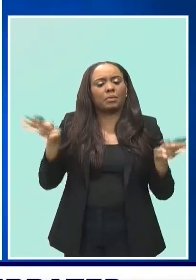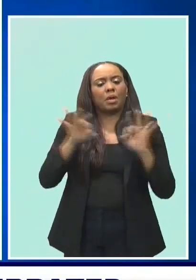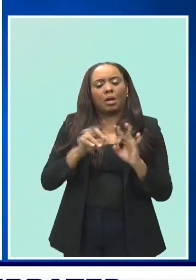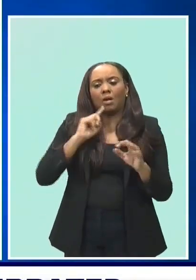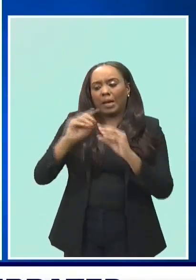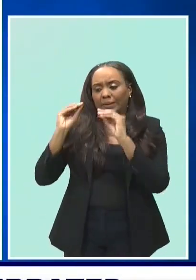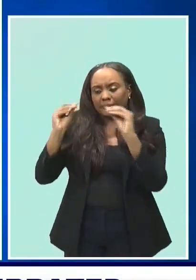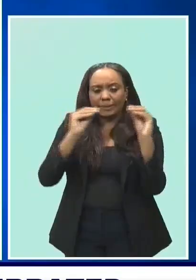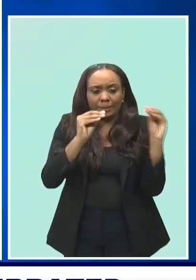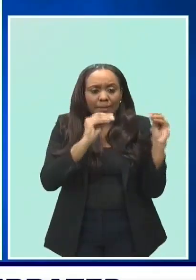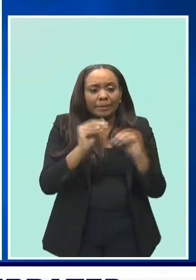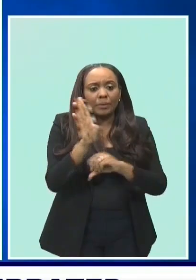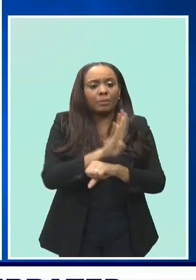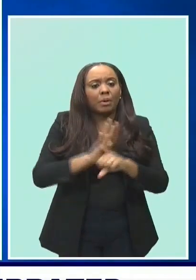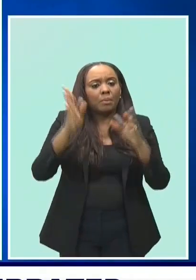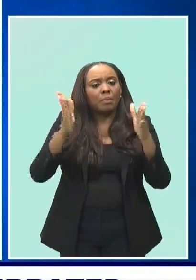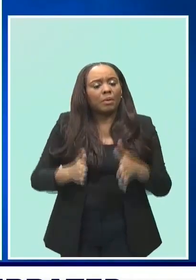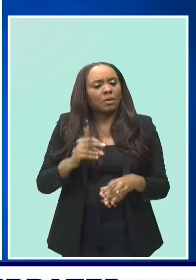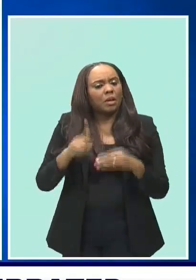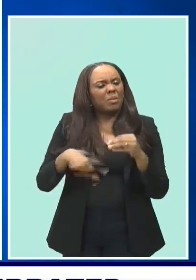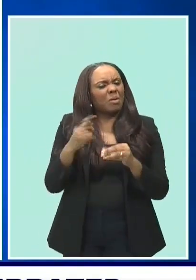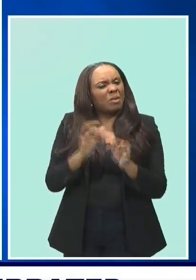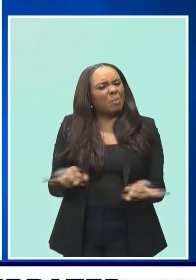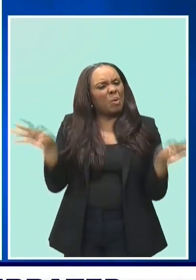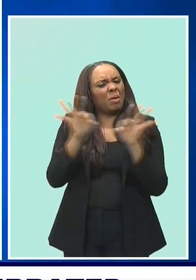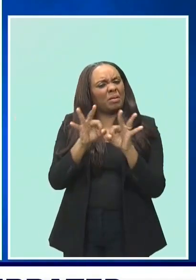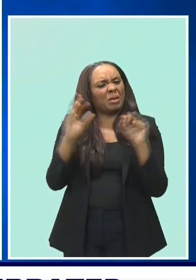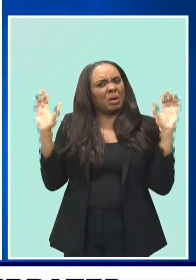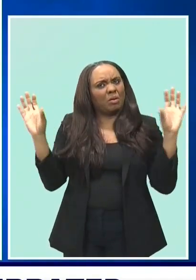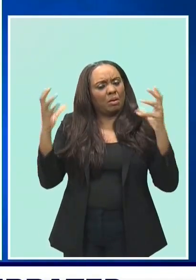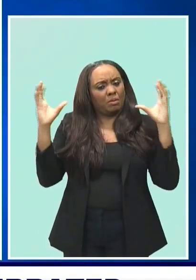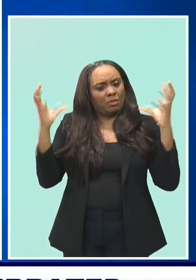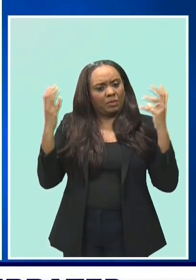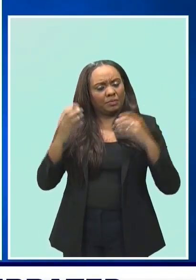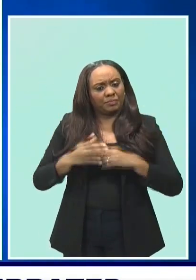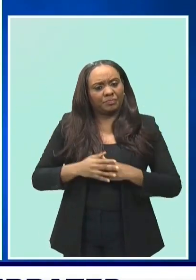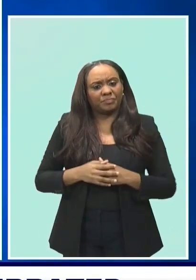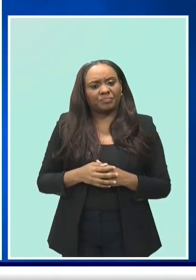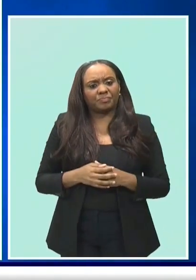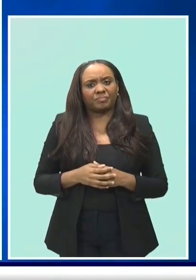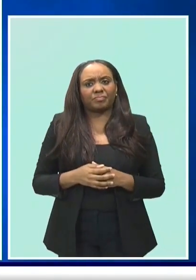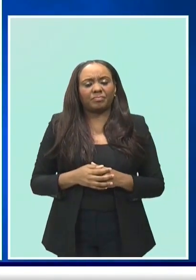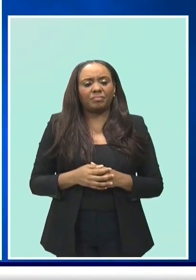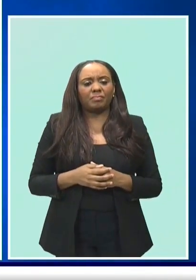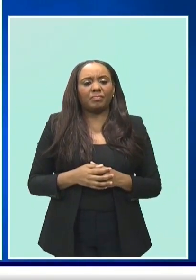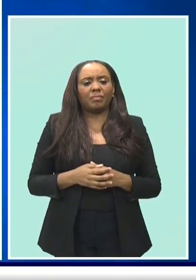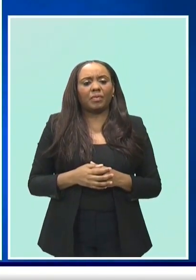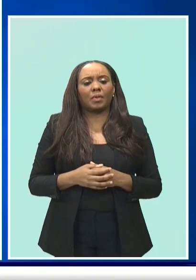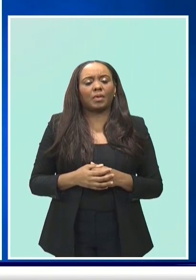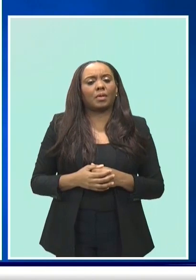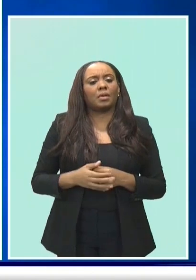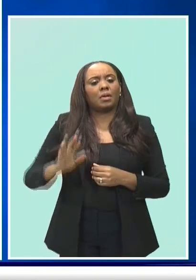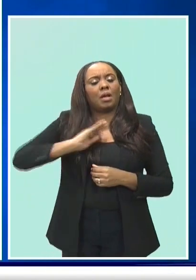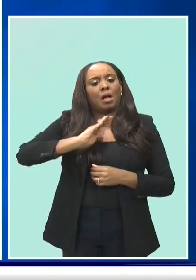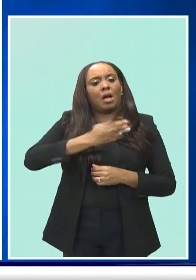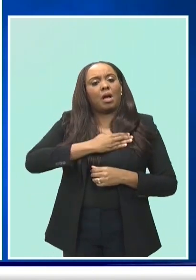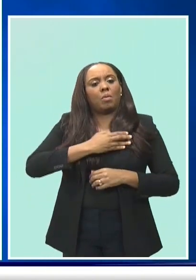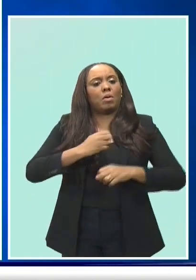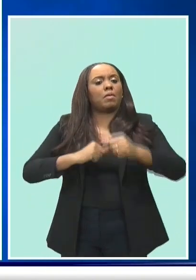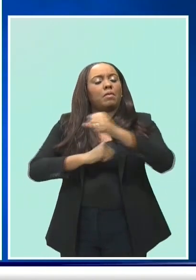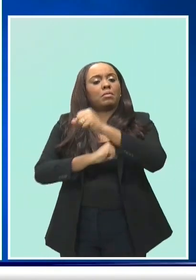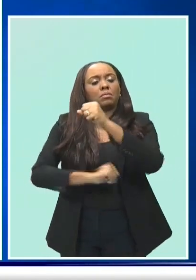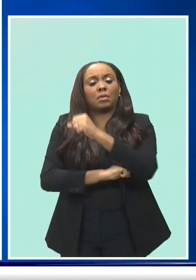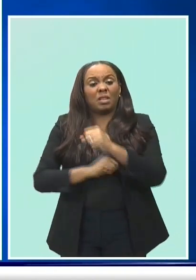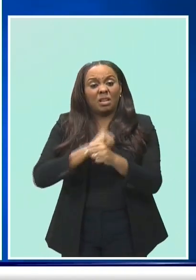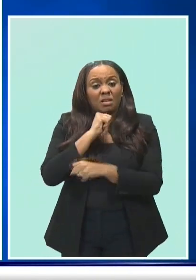re-educating Barbadians about the importance of crop over. So as you can see, the foundation is not only about the